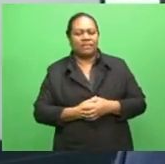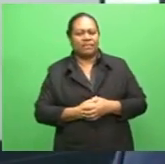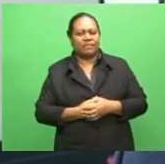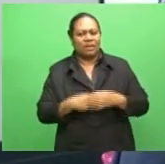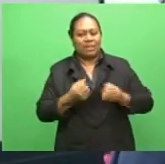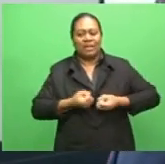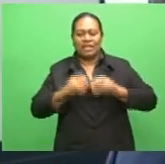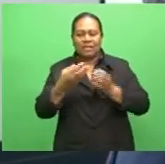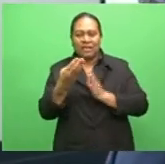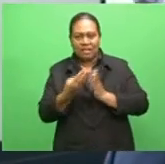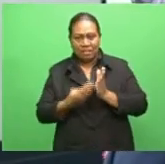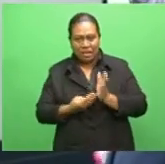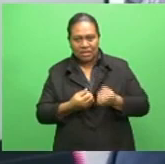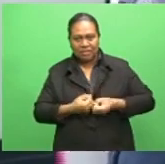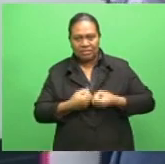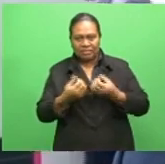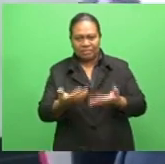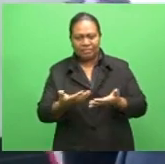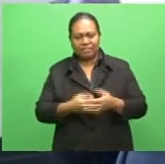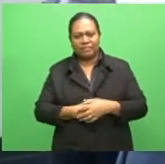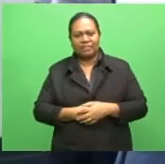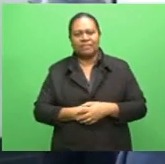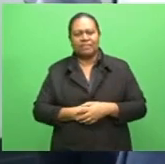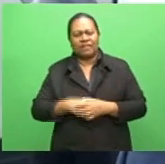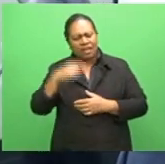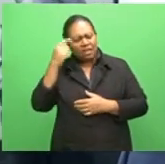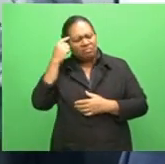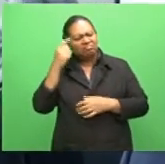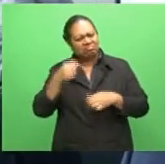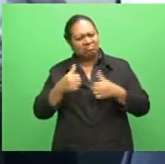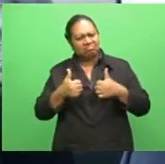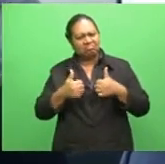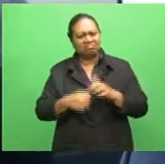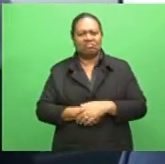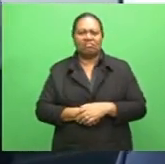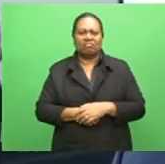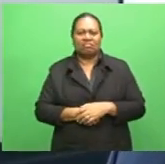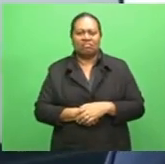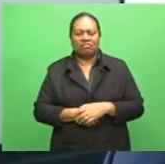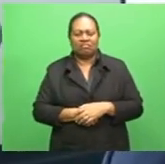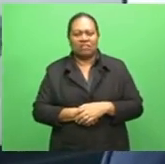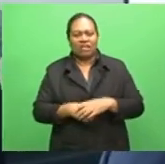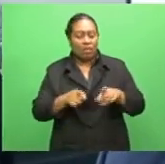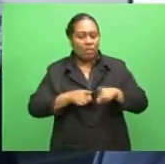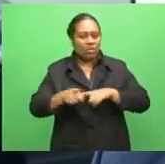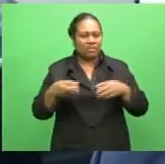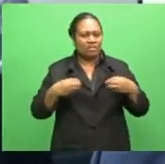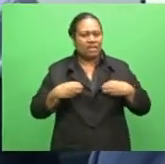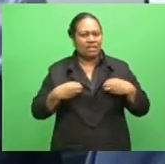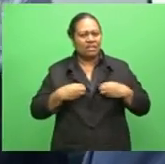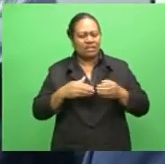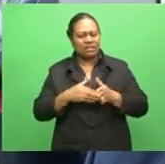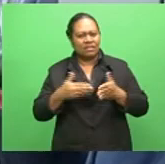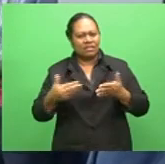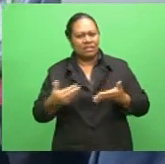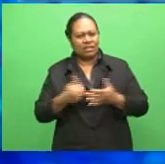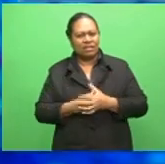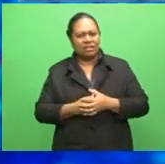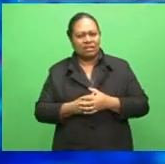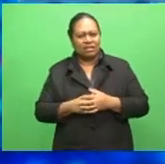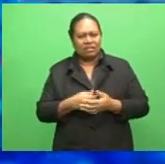within the budget. So I think it should be okay. But as I said earlier, most businesses are compliant and they should